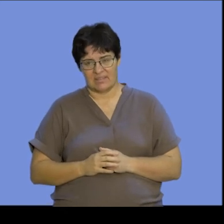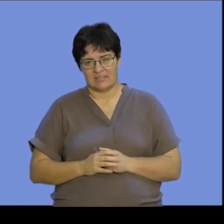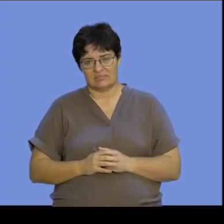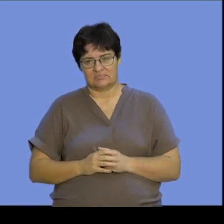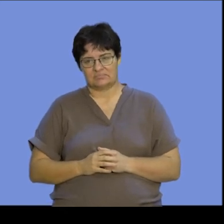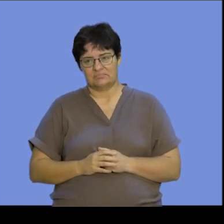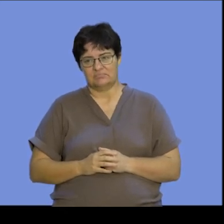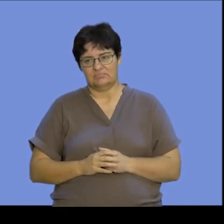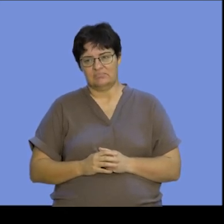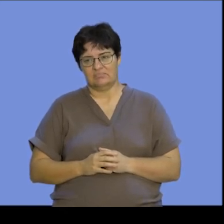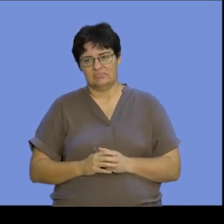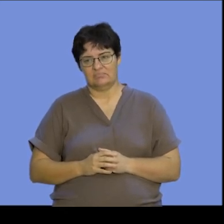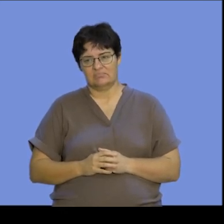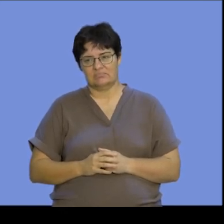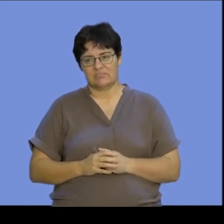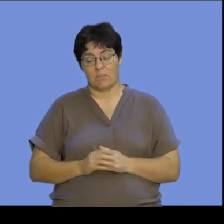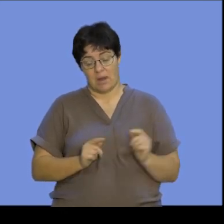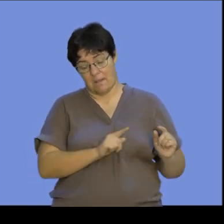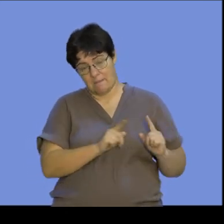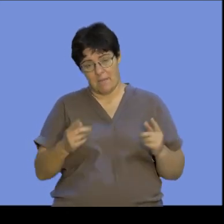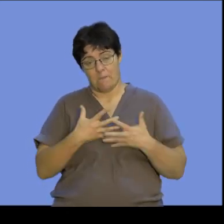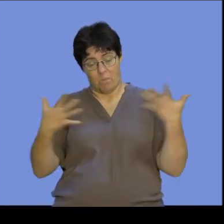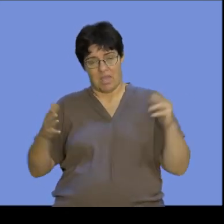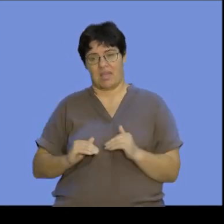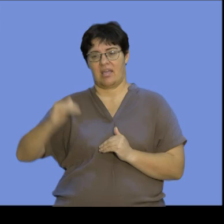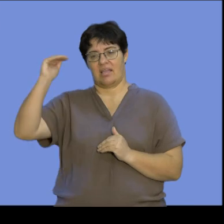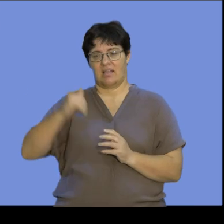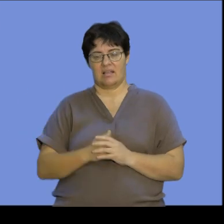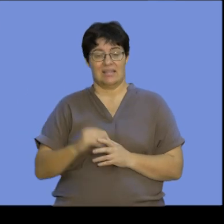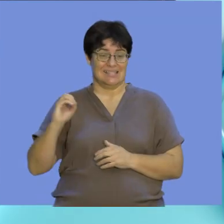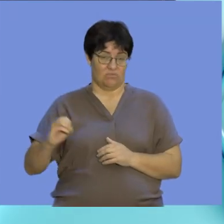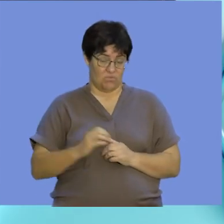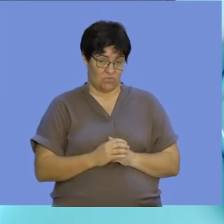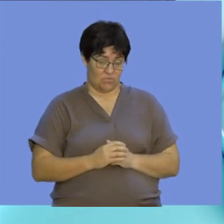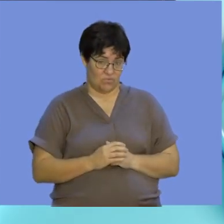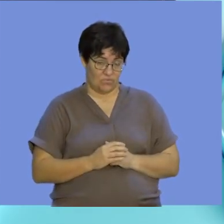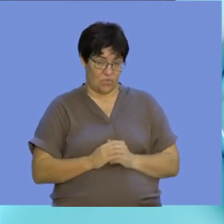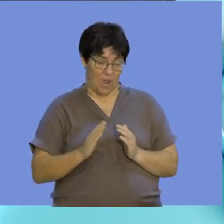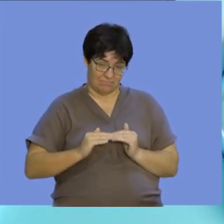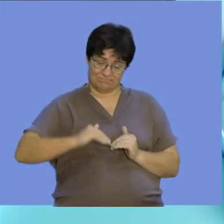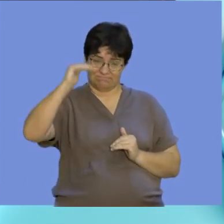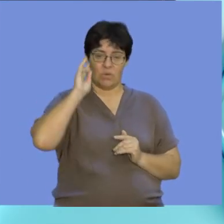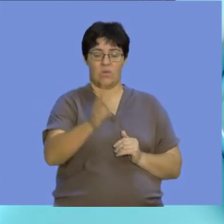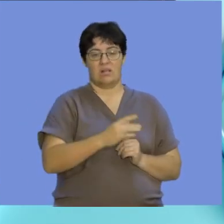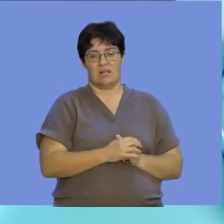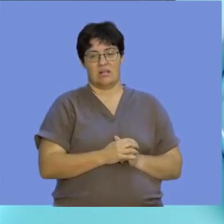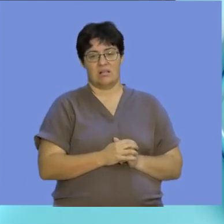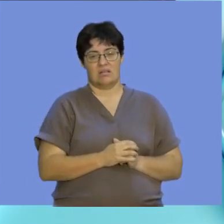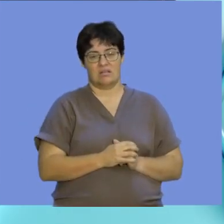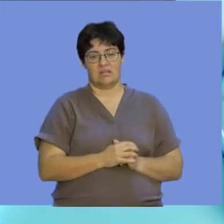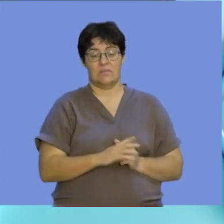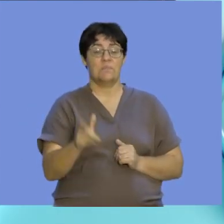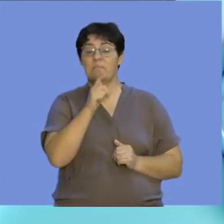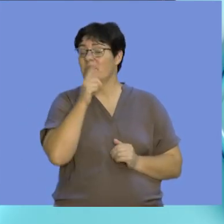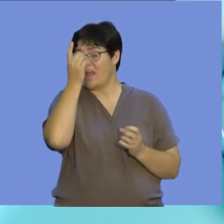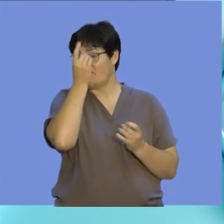should actually be bigger than 0. It's going to increase. So, what am I telling you here? Please